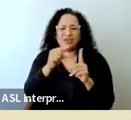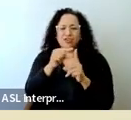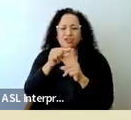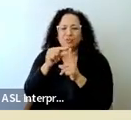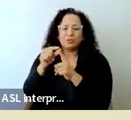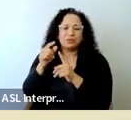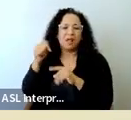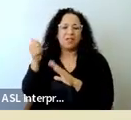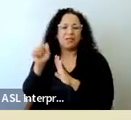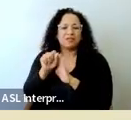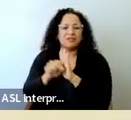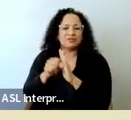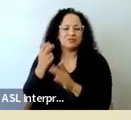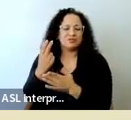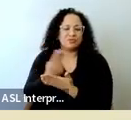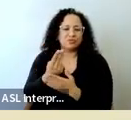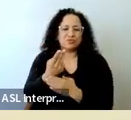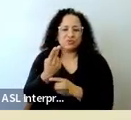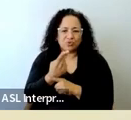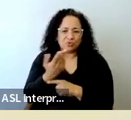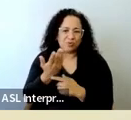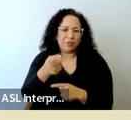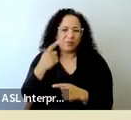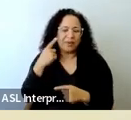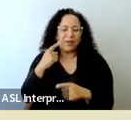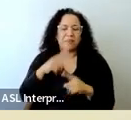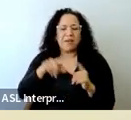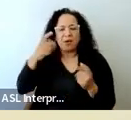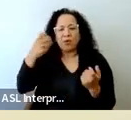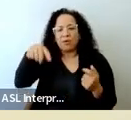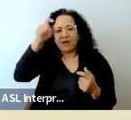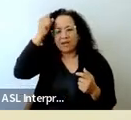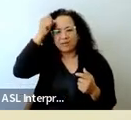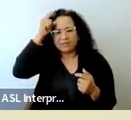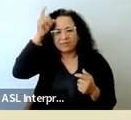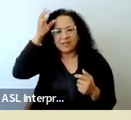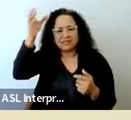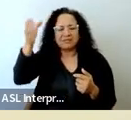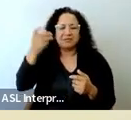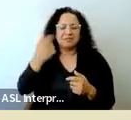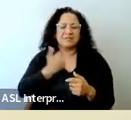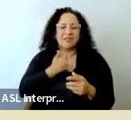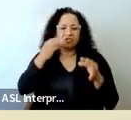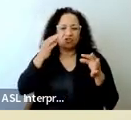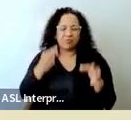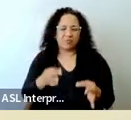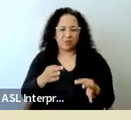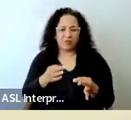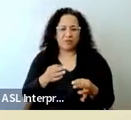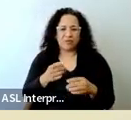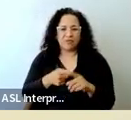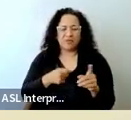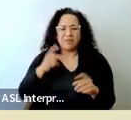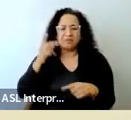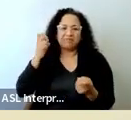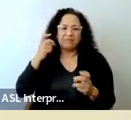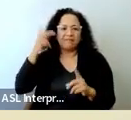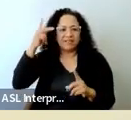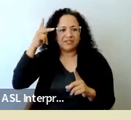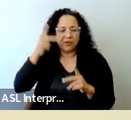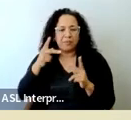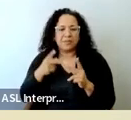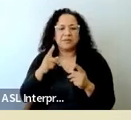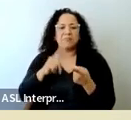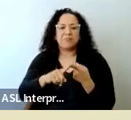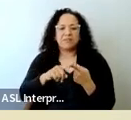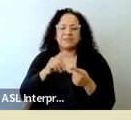other states will use or you may hear. But conceptually understanding self-determination, as I said, from a philosophical place, but also from sort of